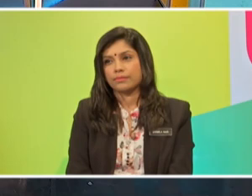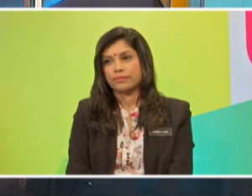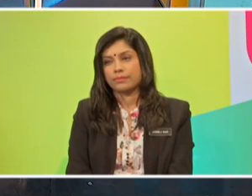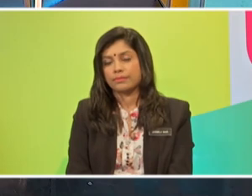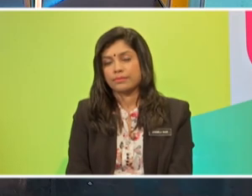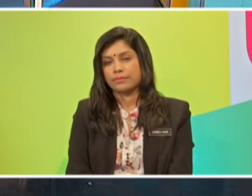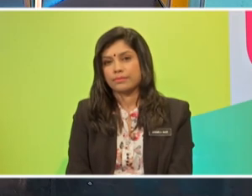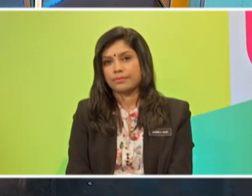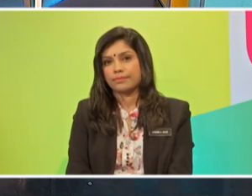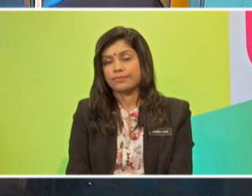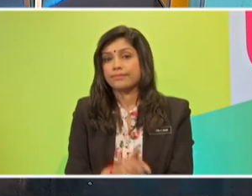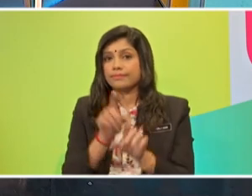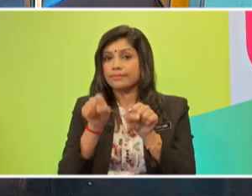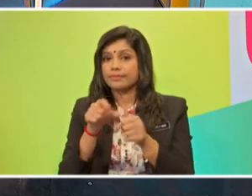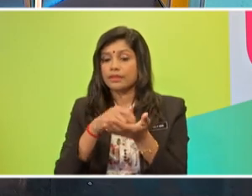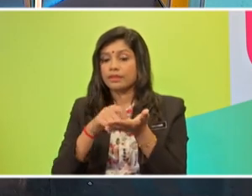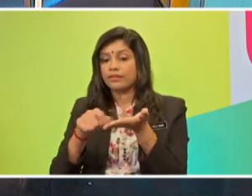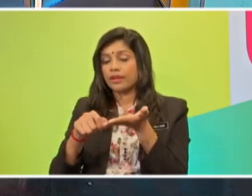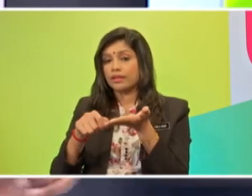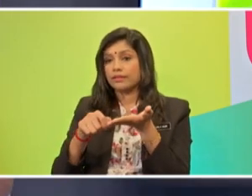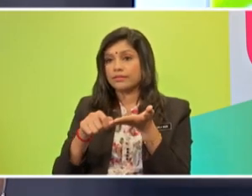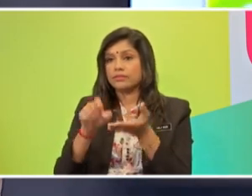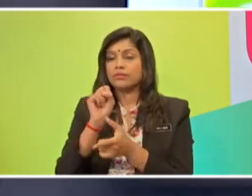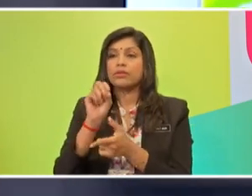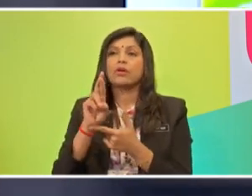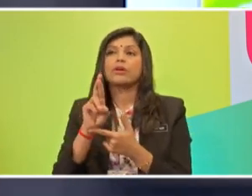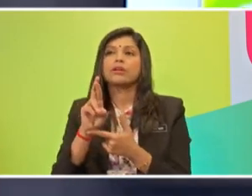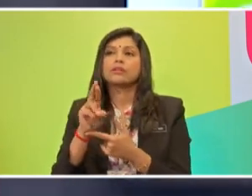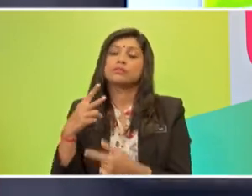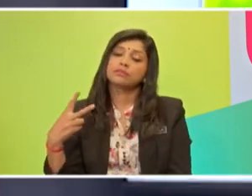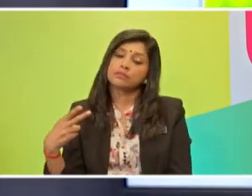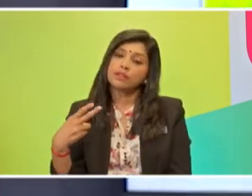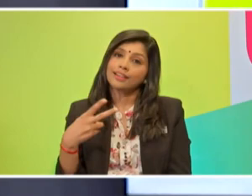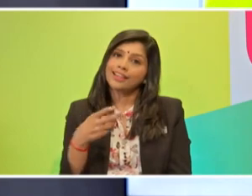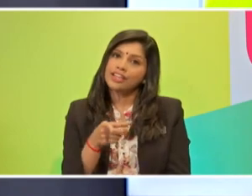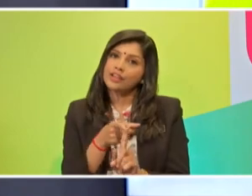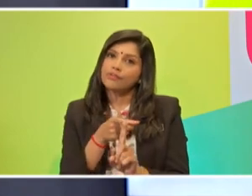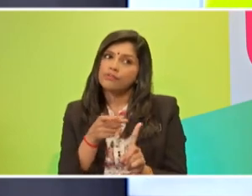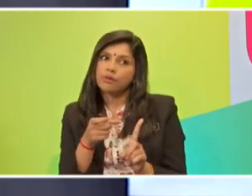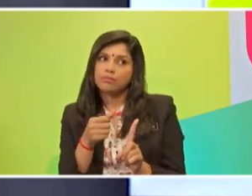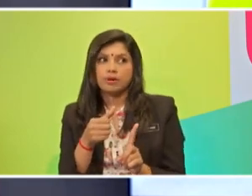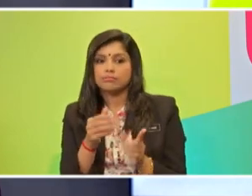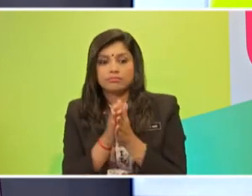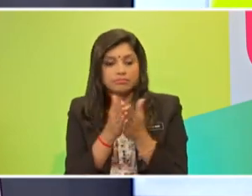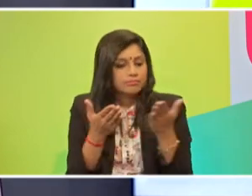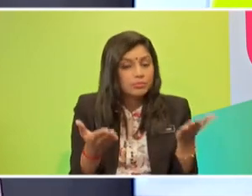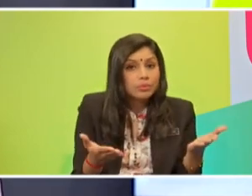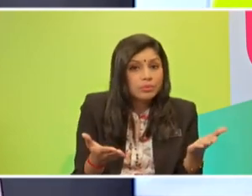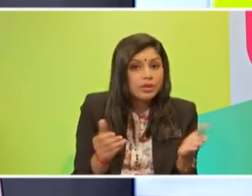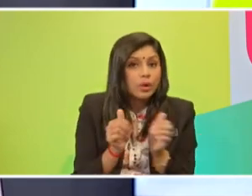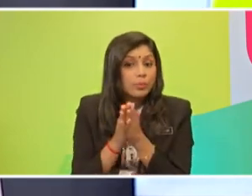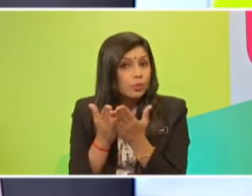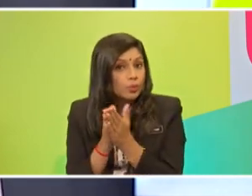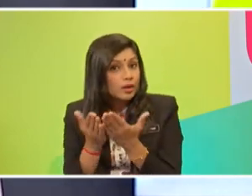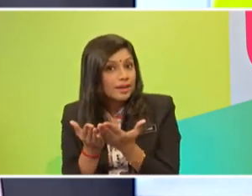you can write the letters, or you can also cut it from magazines, from newspapers, or you